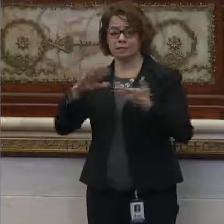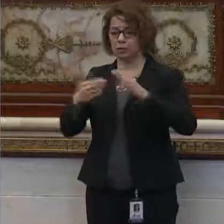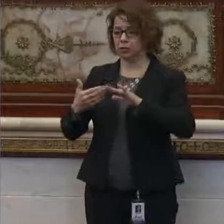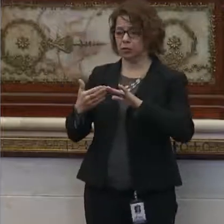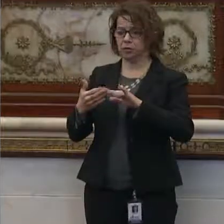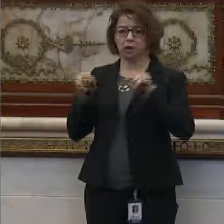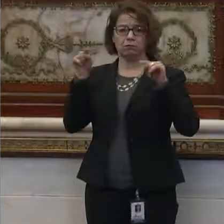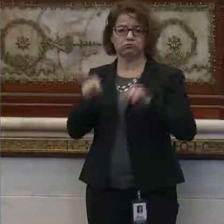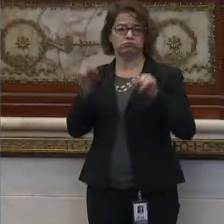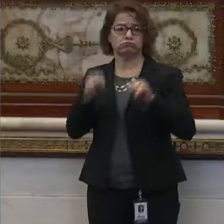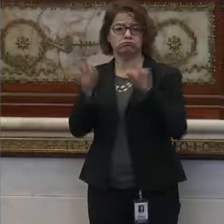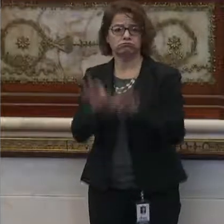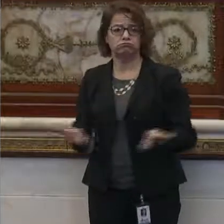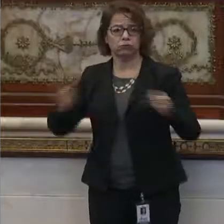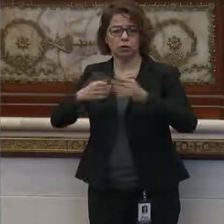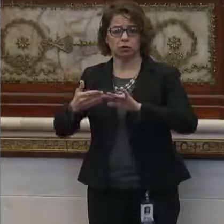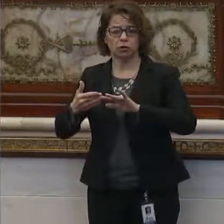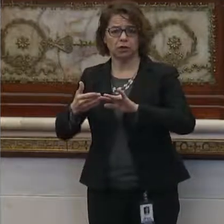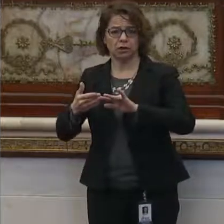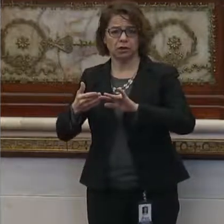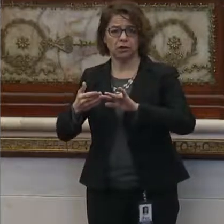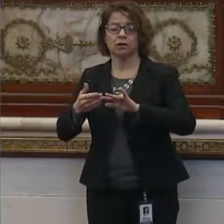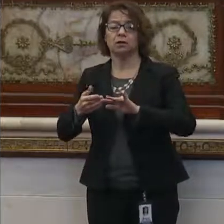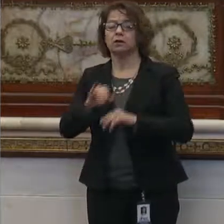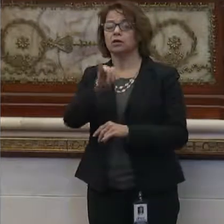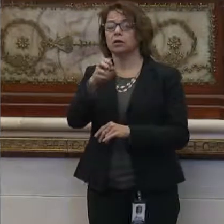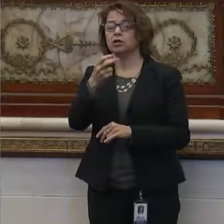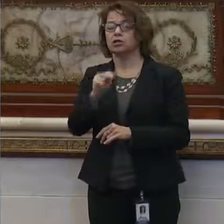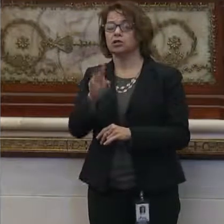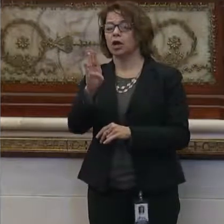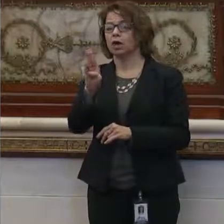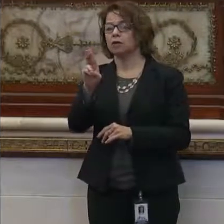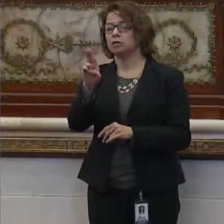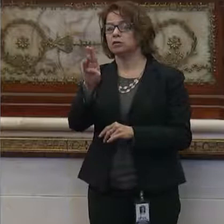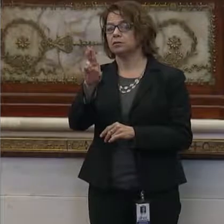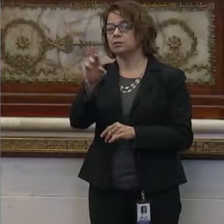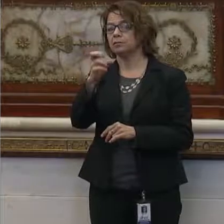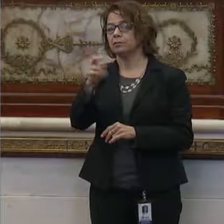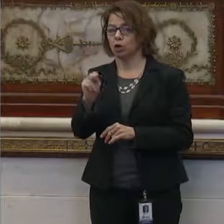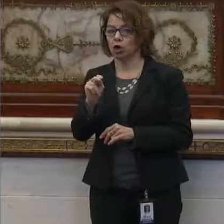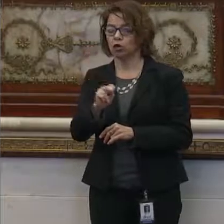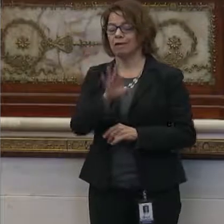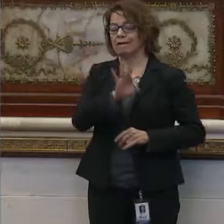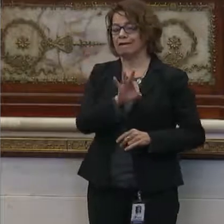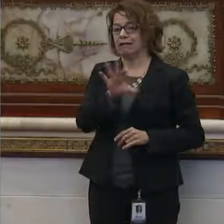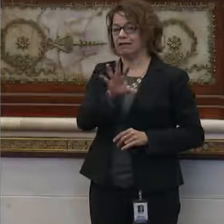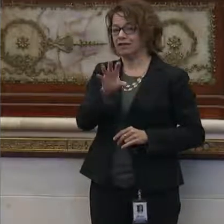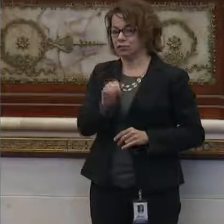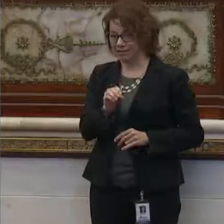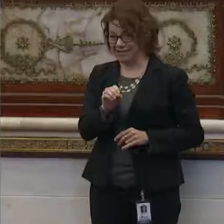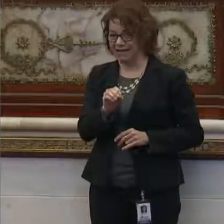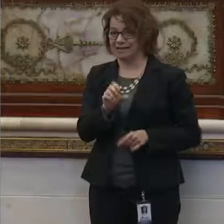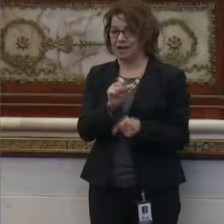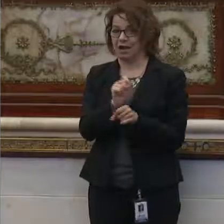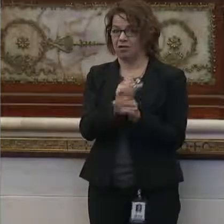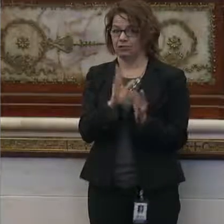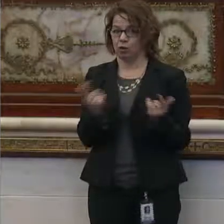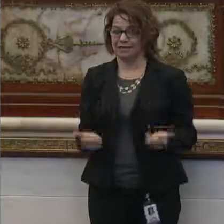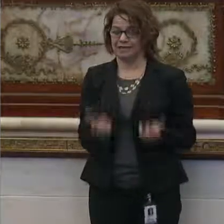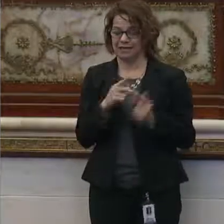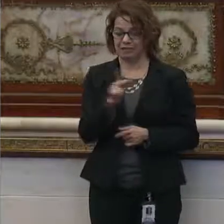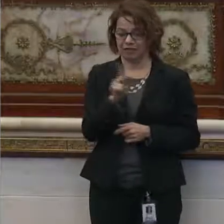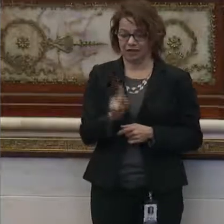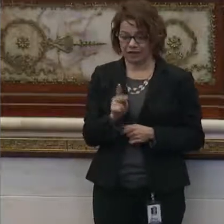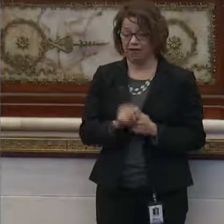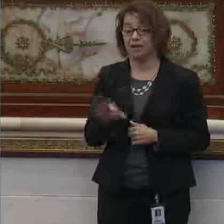And that's why, at John Byrne, 95% of the employees live in Philadelphia. 95% of them